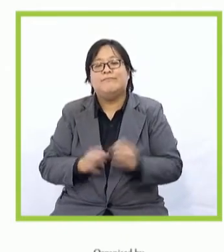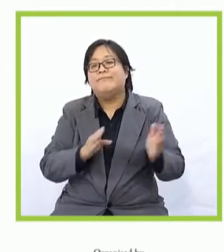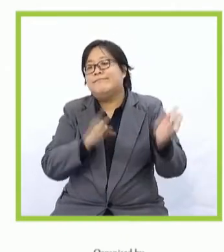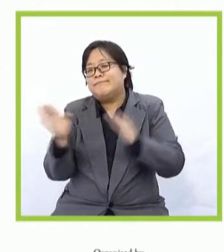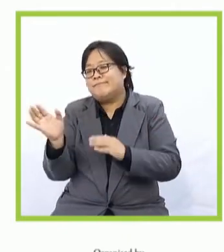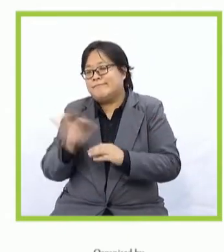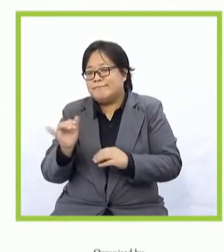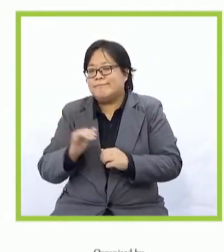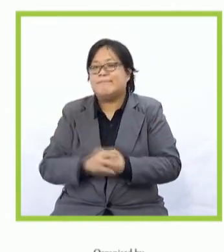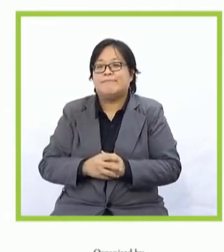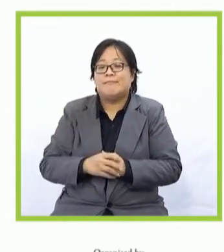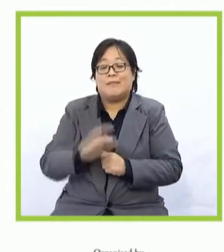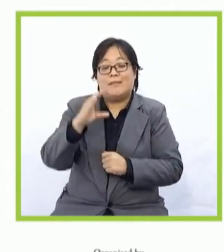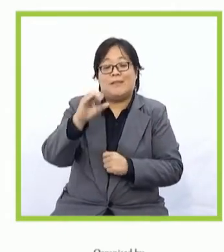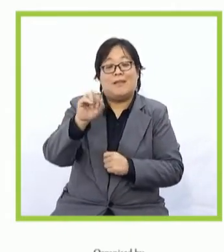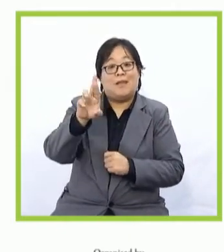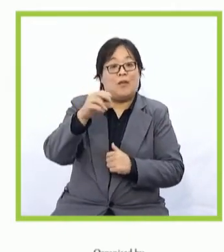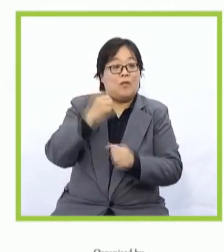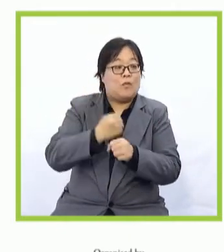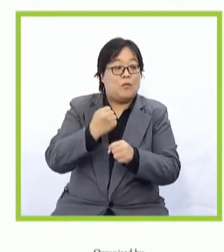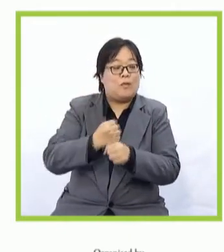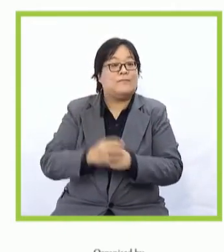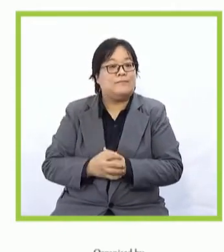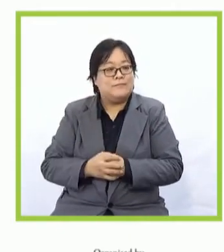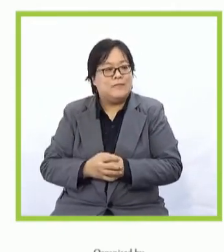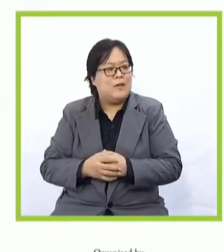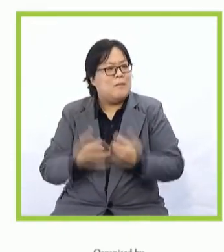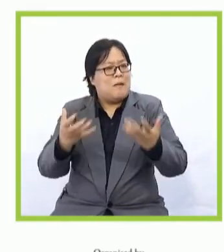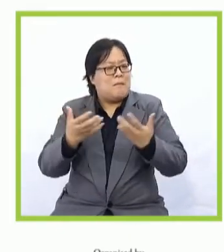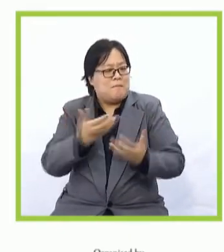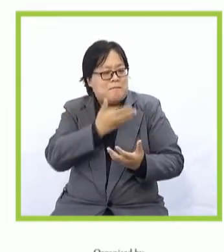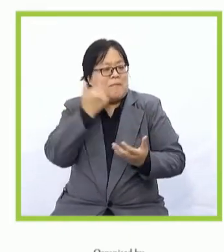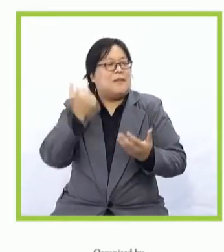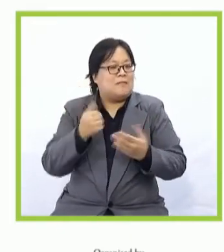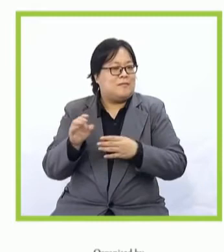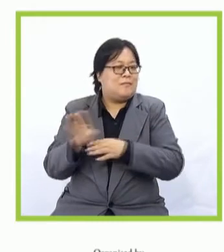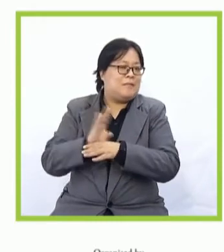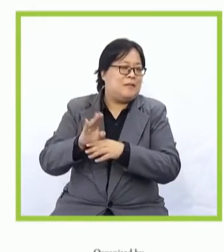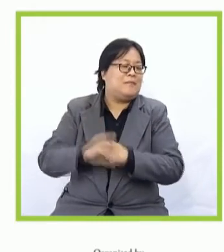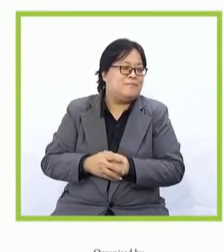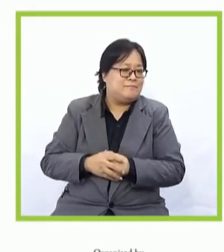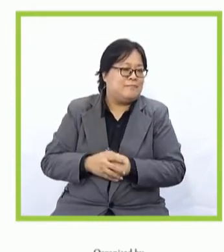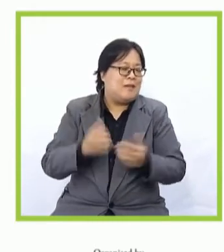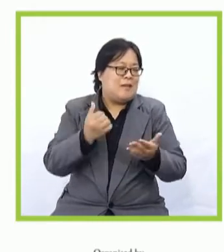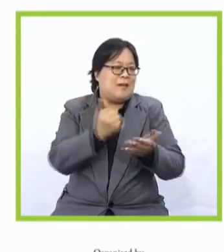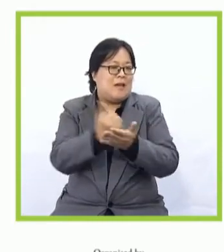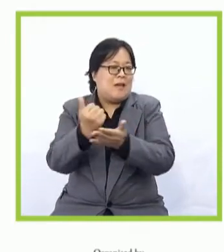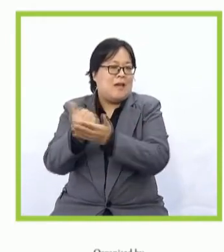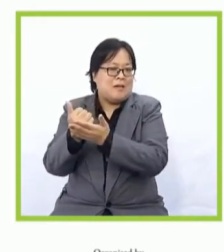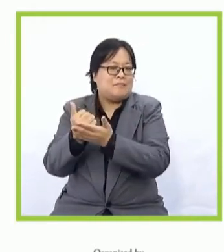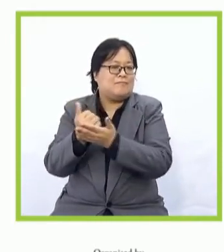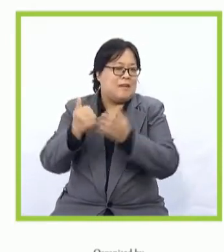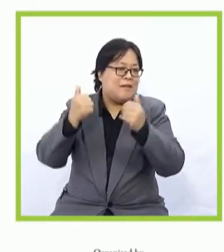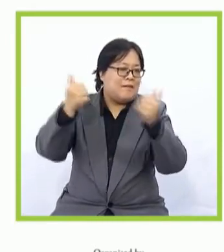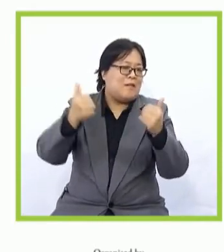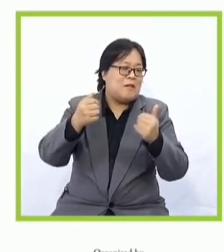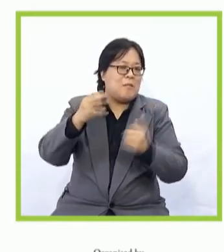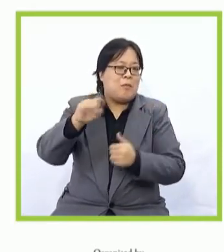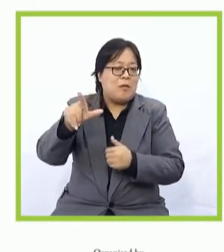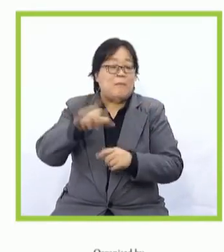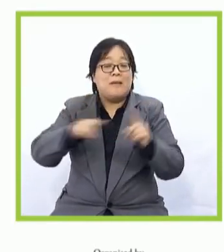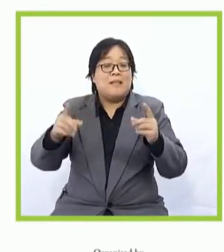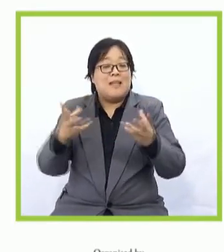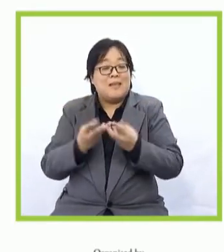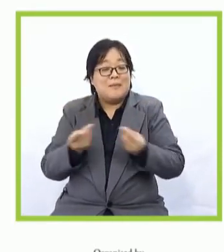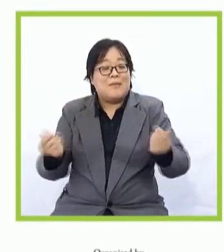Likewise, CSR work, trying to be the best type of business, can help pioneer and model. But to